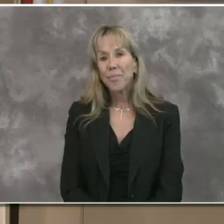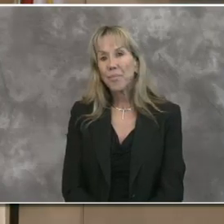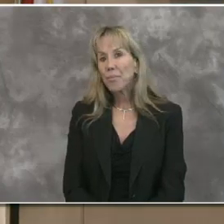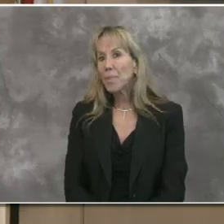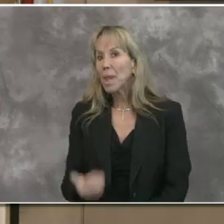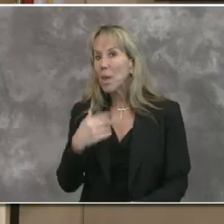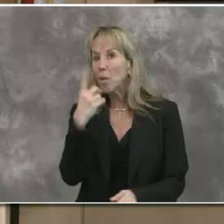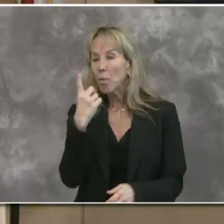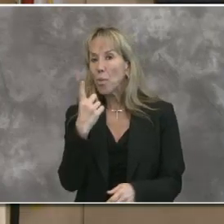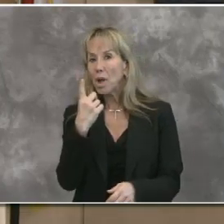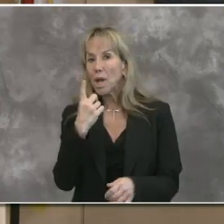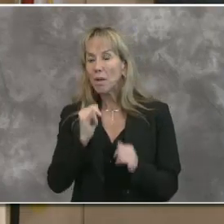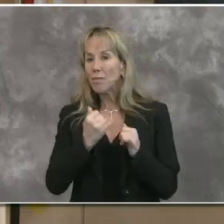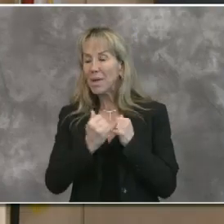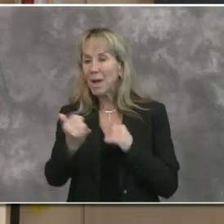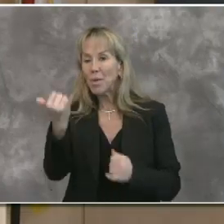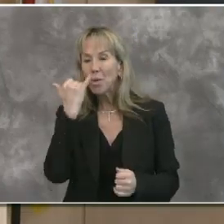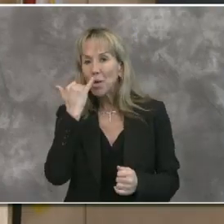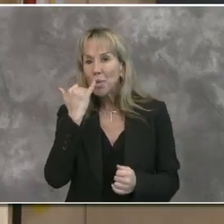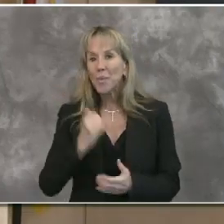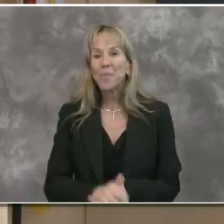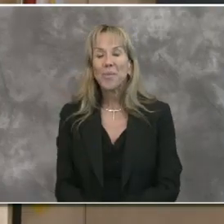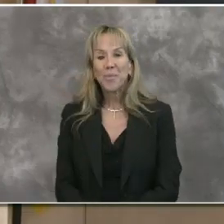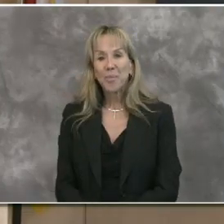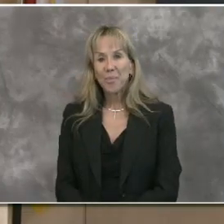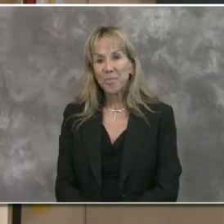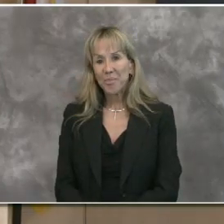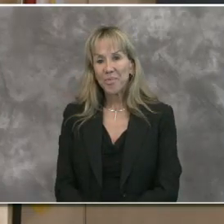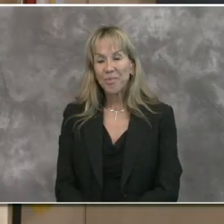Okay, we have one final call-in question.